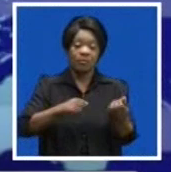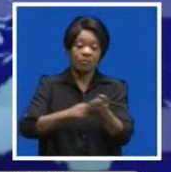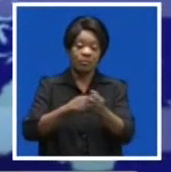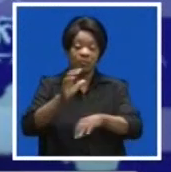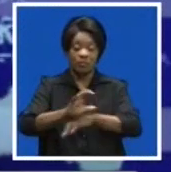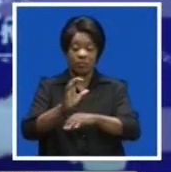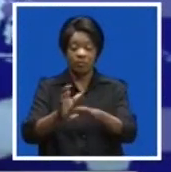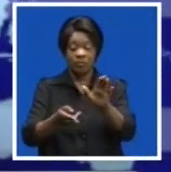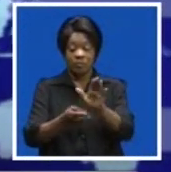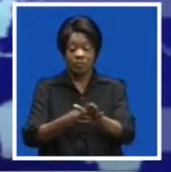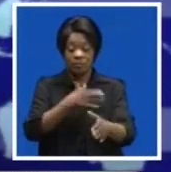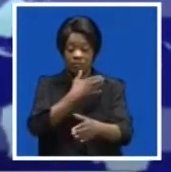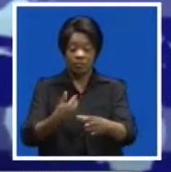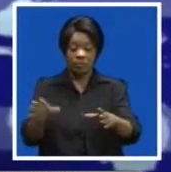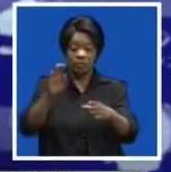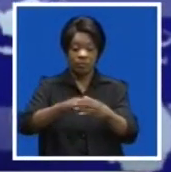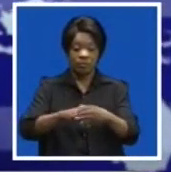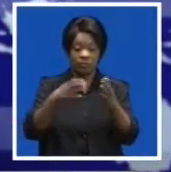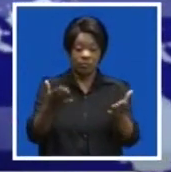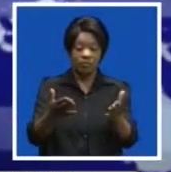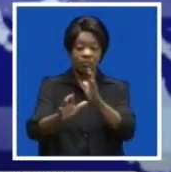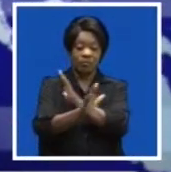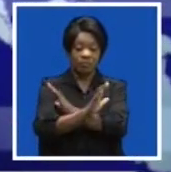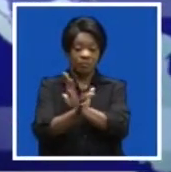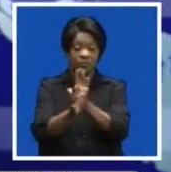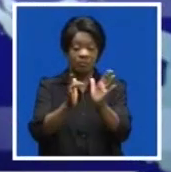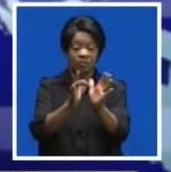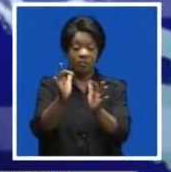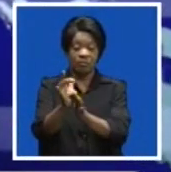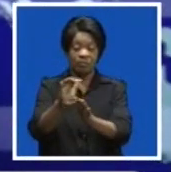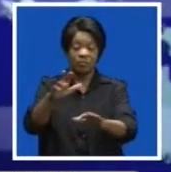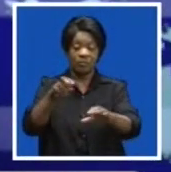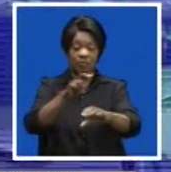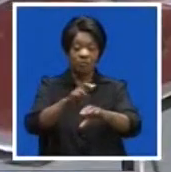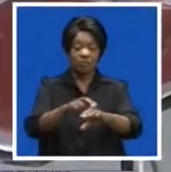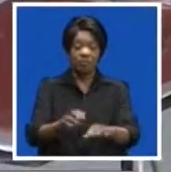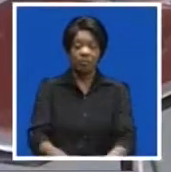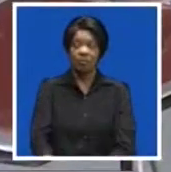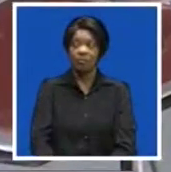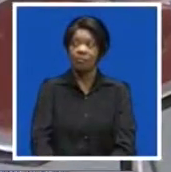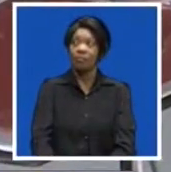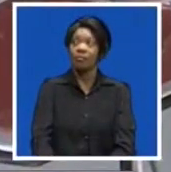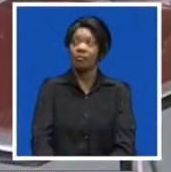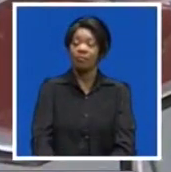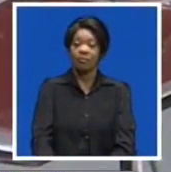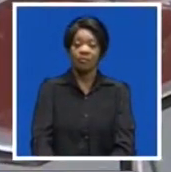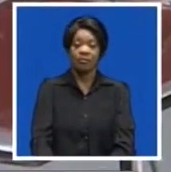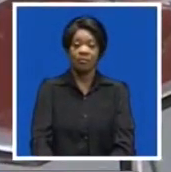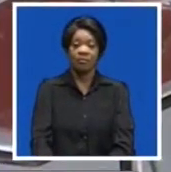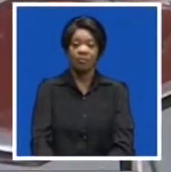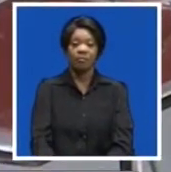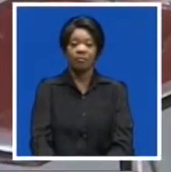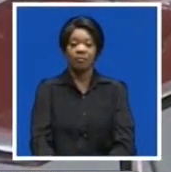his dedication to the promotion of Zambia as a Christian nation. You are also